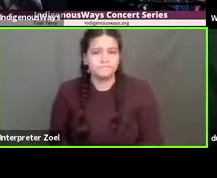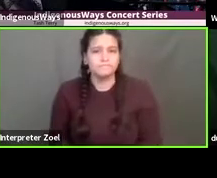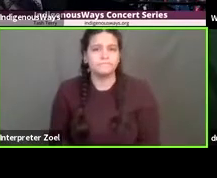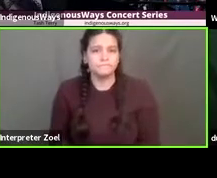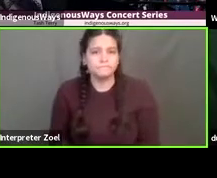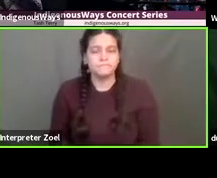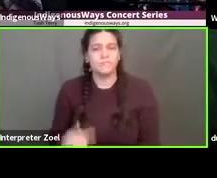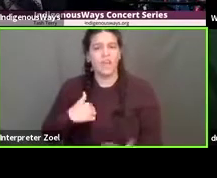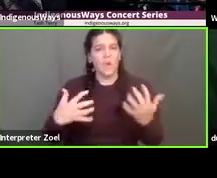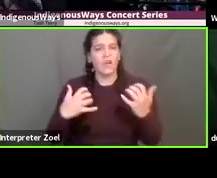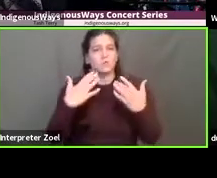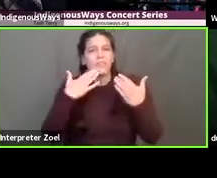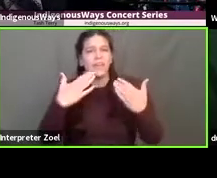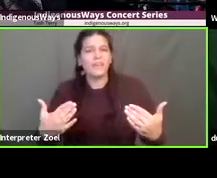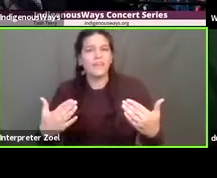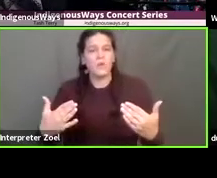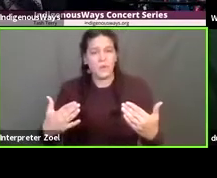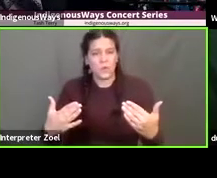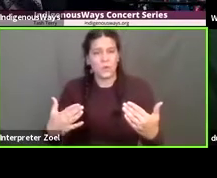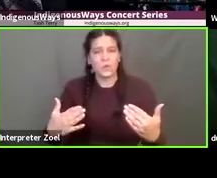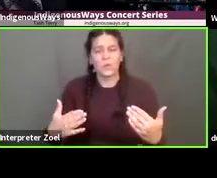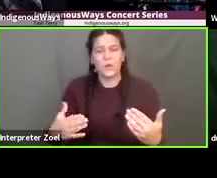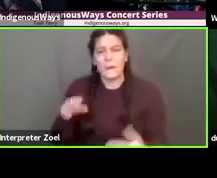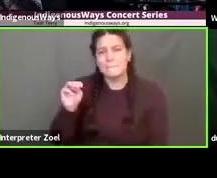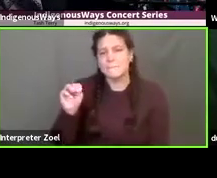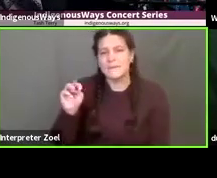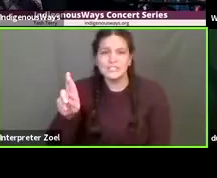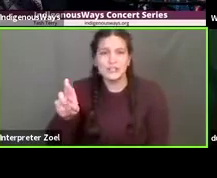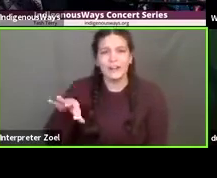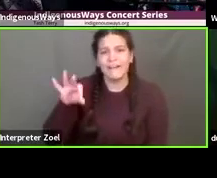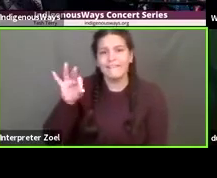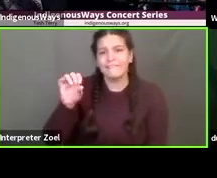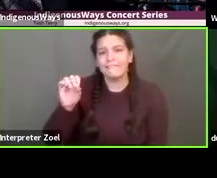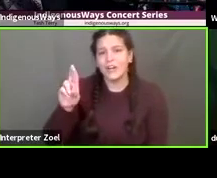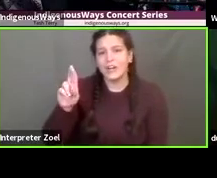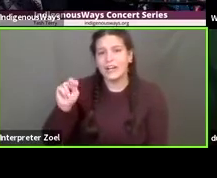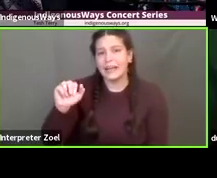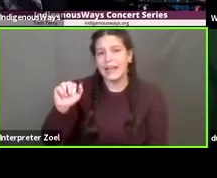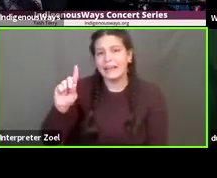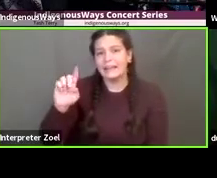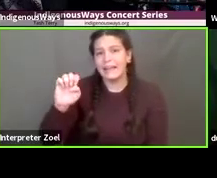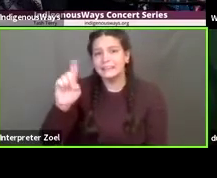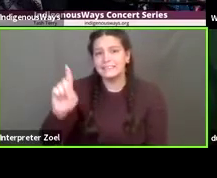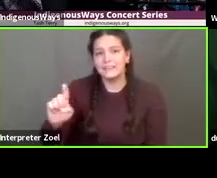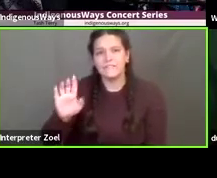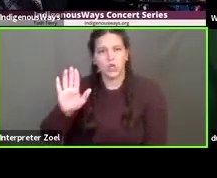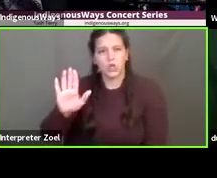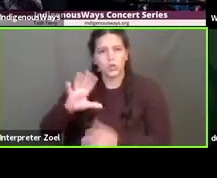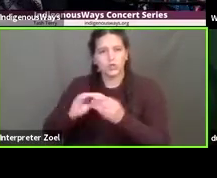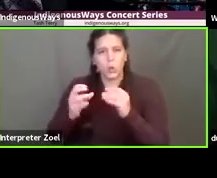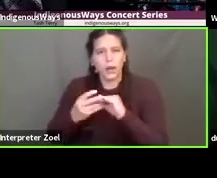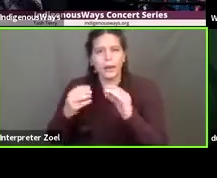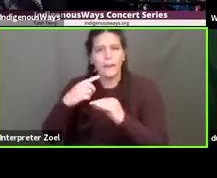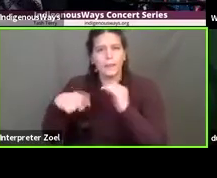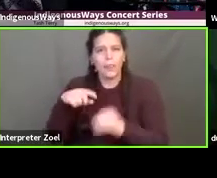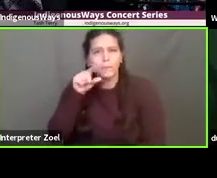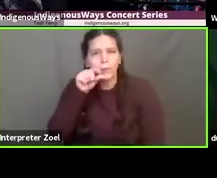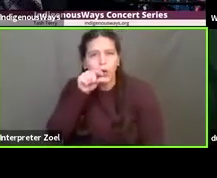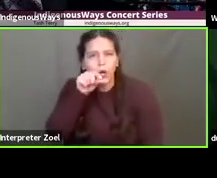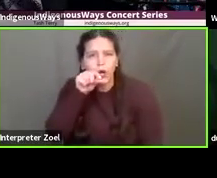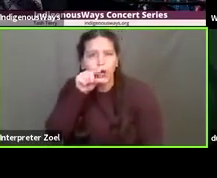I want to thank you, Mr. Fernandez, for your story about the bird. You know, I was having a